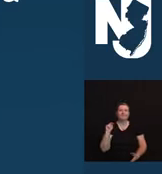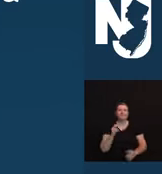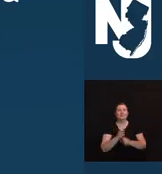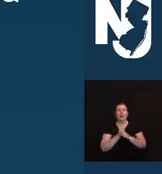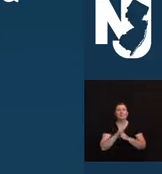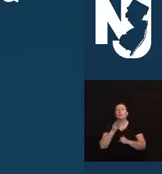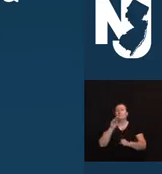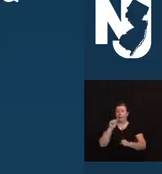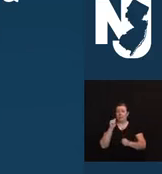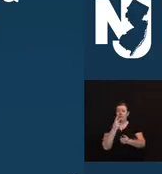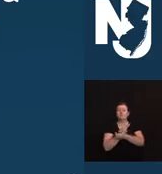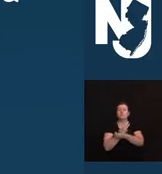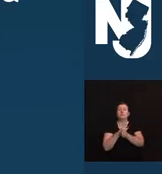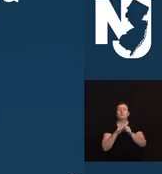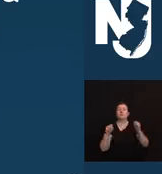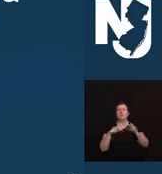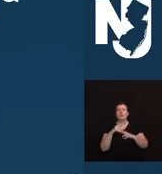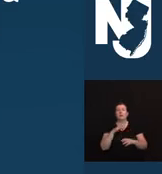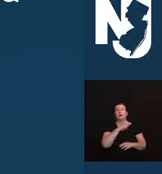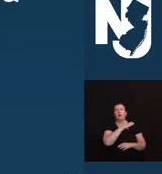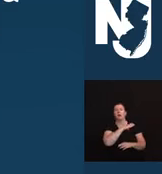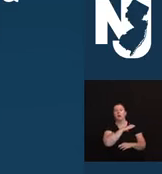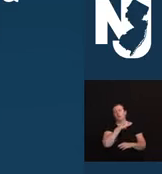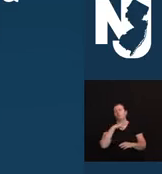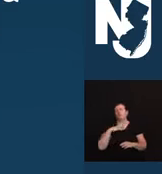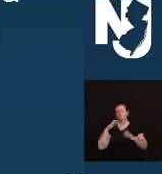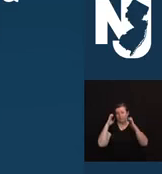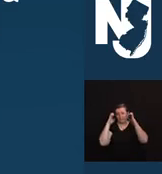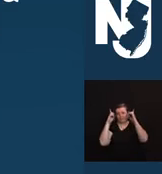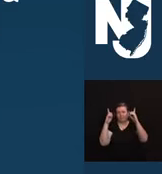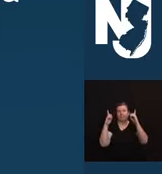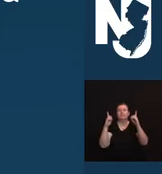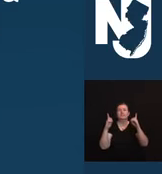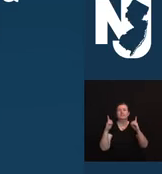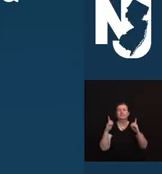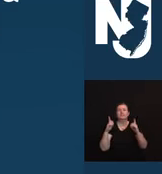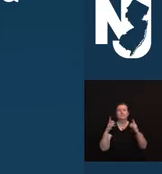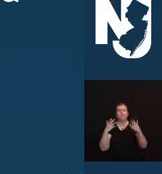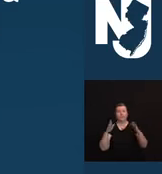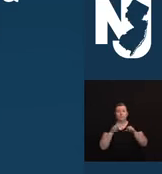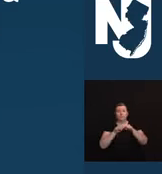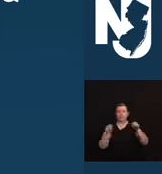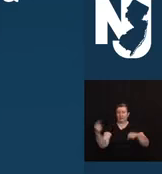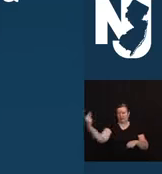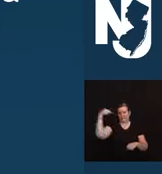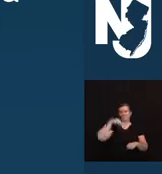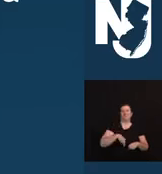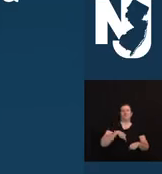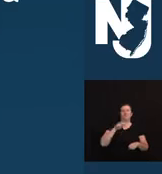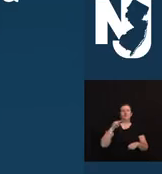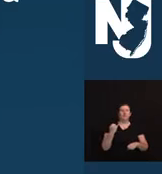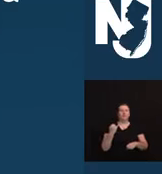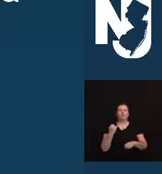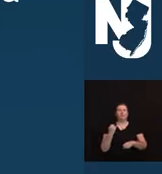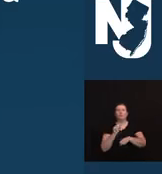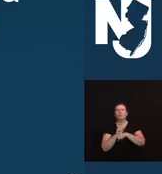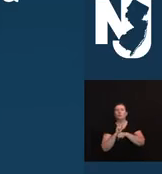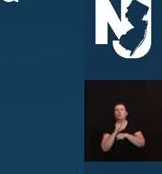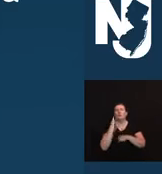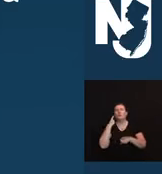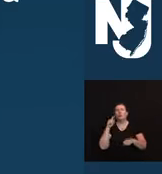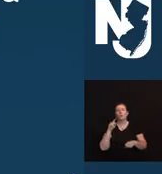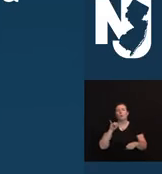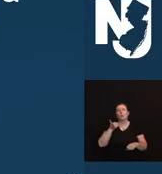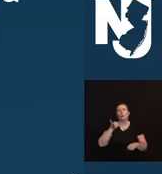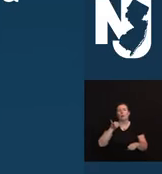education. With her degrees in hand, she came to New Jersey to work as a youth director at the Patterson YWCA. And it was